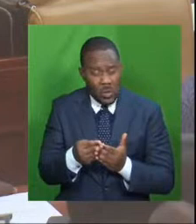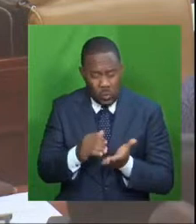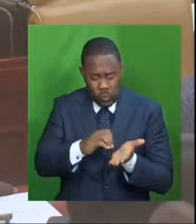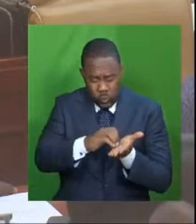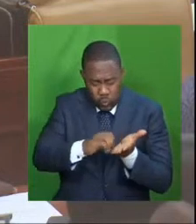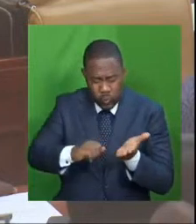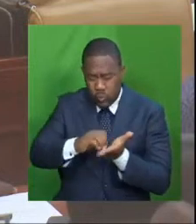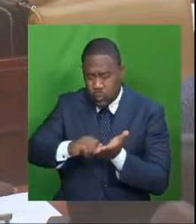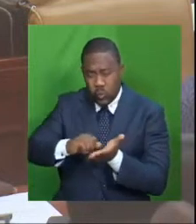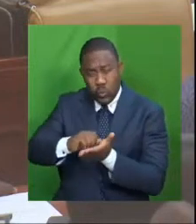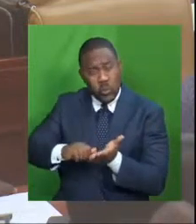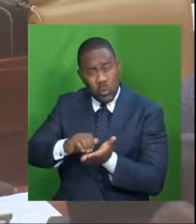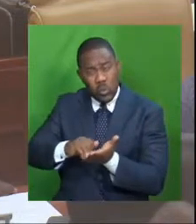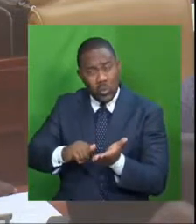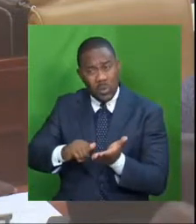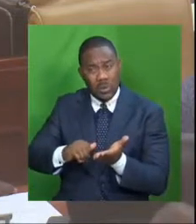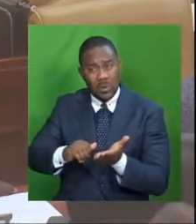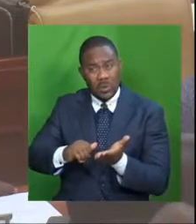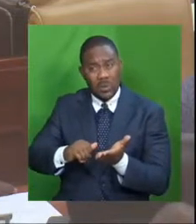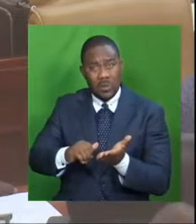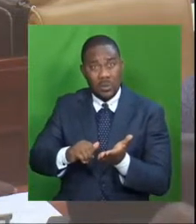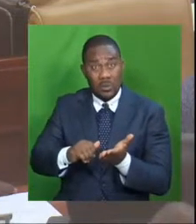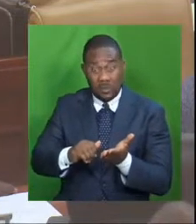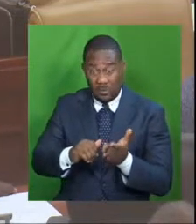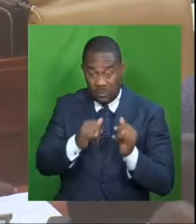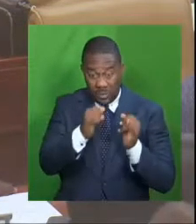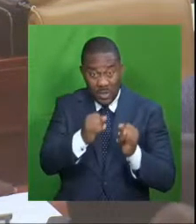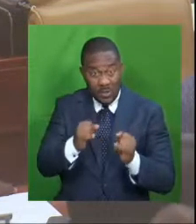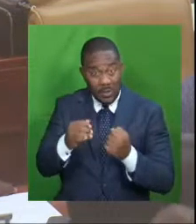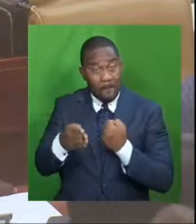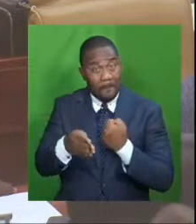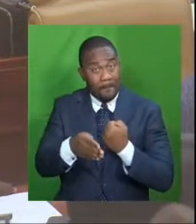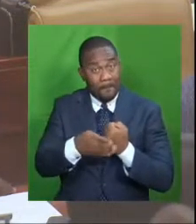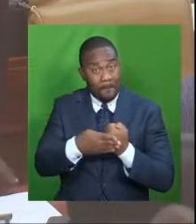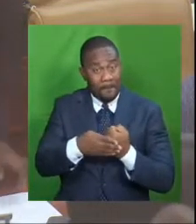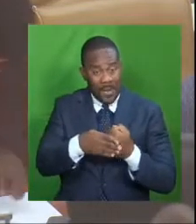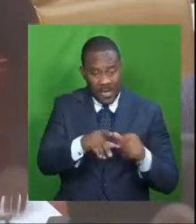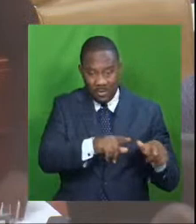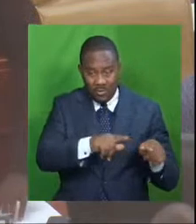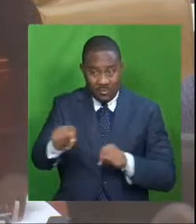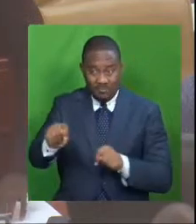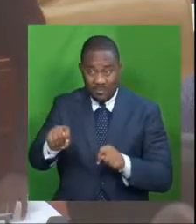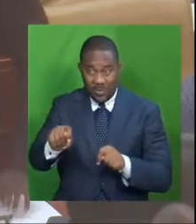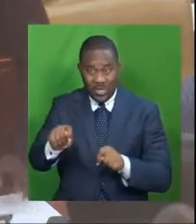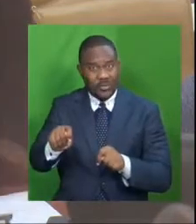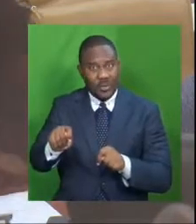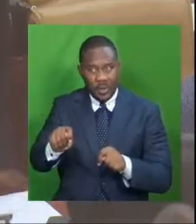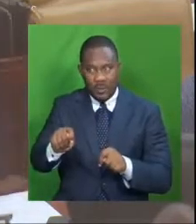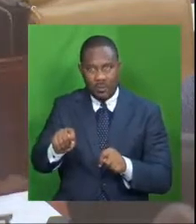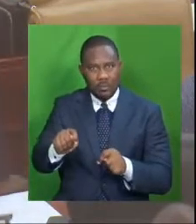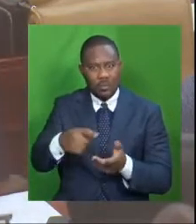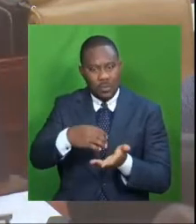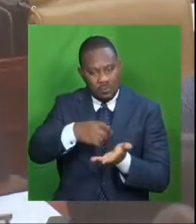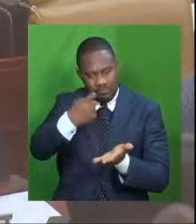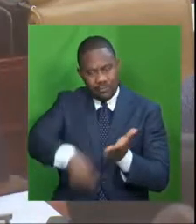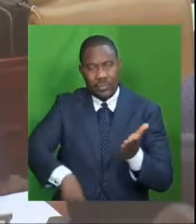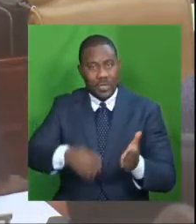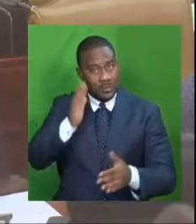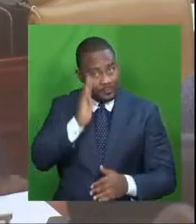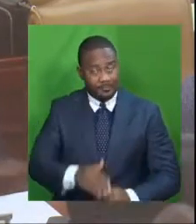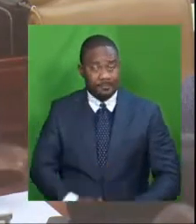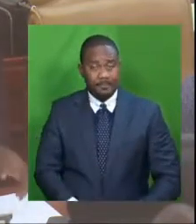it is going to be a tax on individual bank transfers. Mr. Speaker, let me first start with the tax on medium of